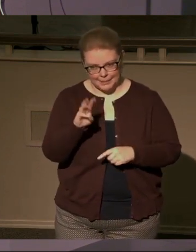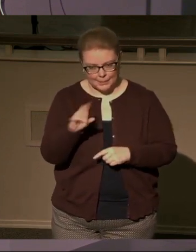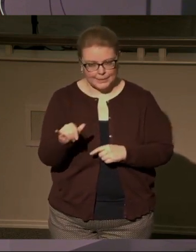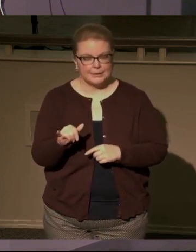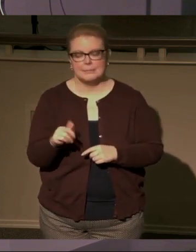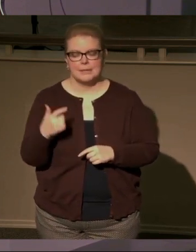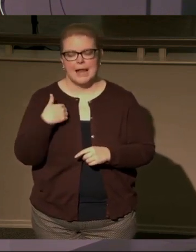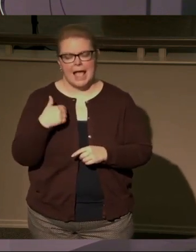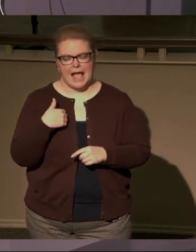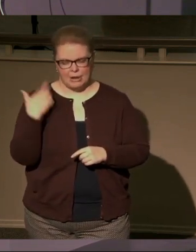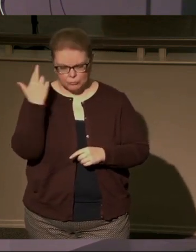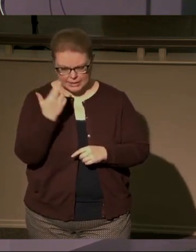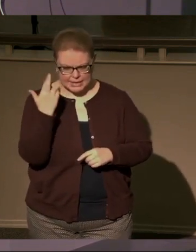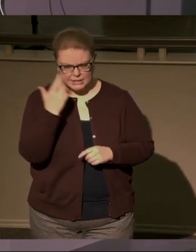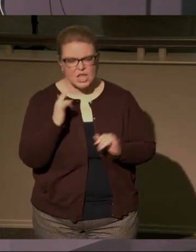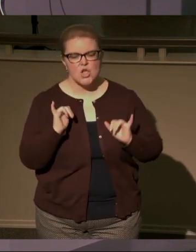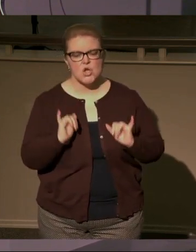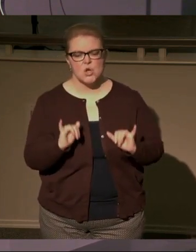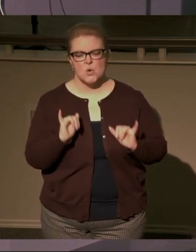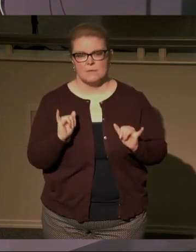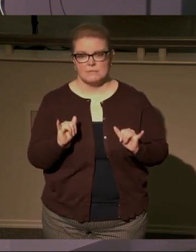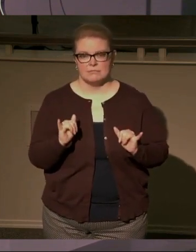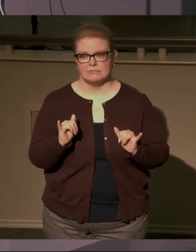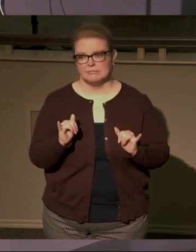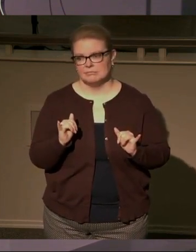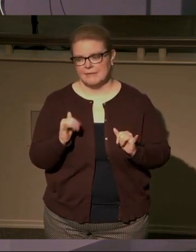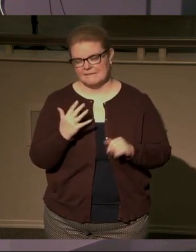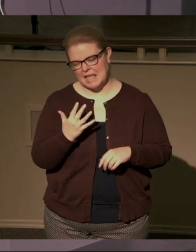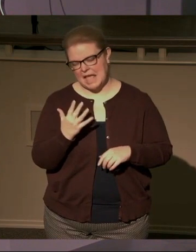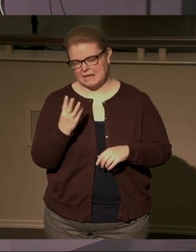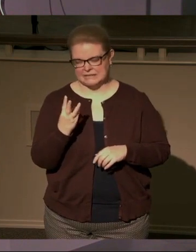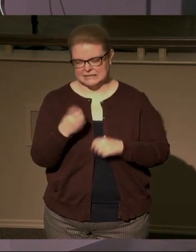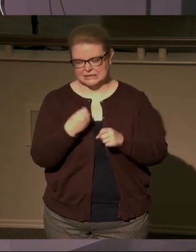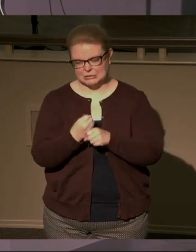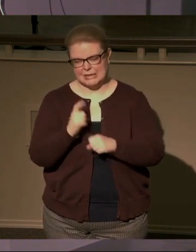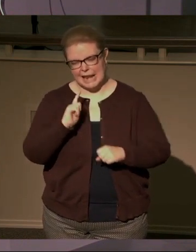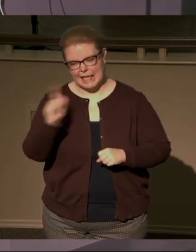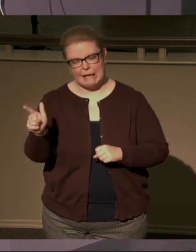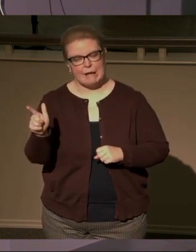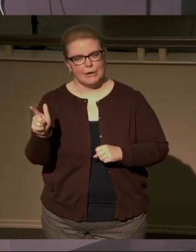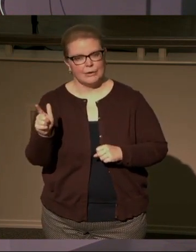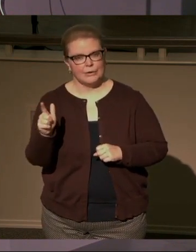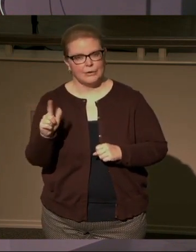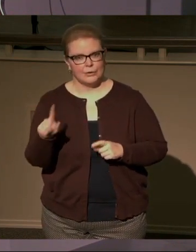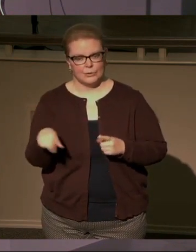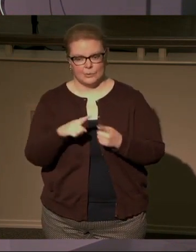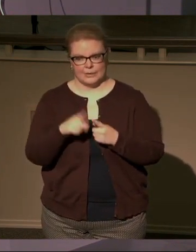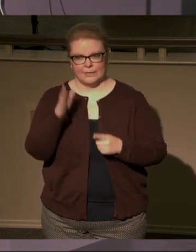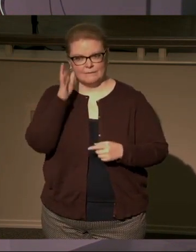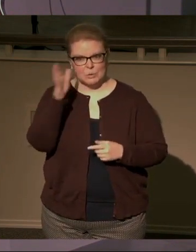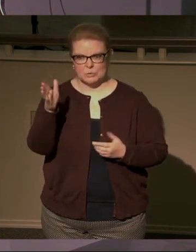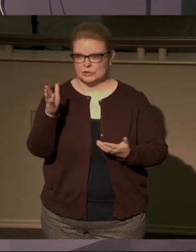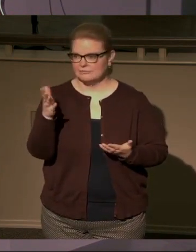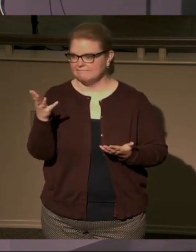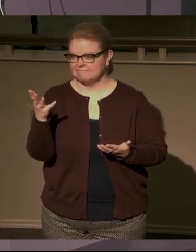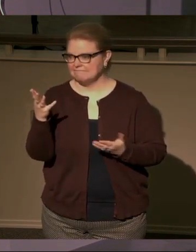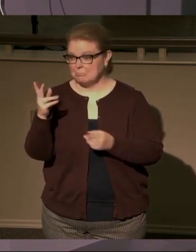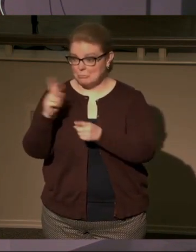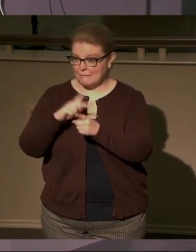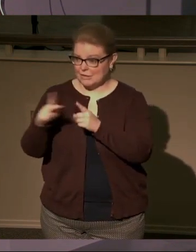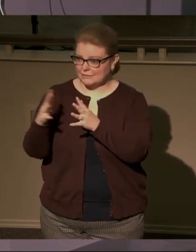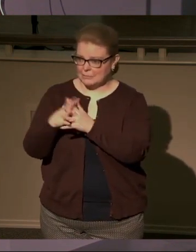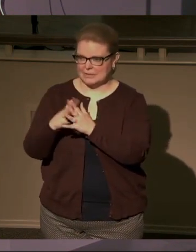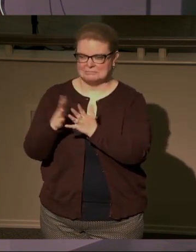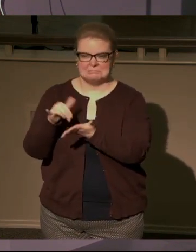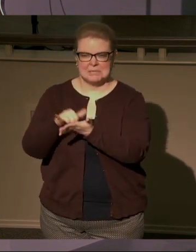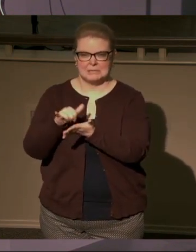I realized eventually, like 5 or 6 years later, when the future was no longer going to be that, I